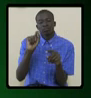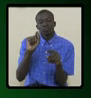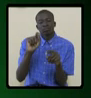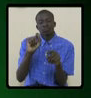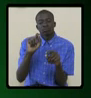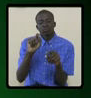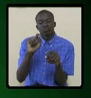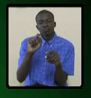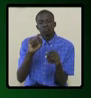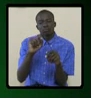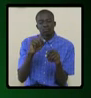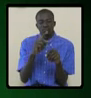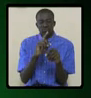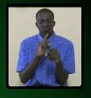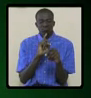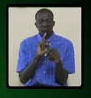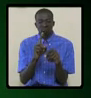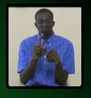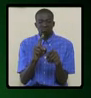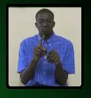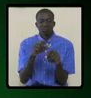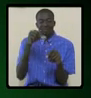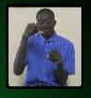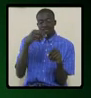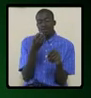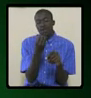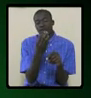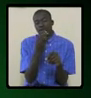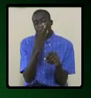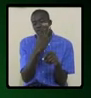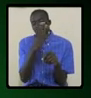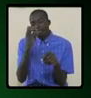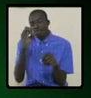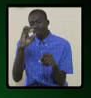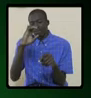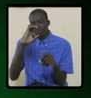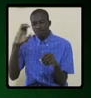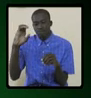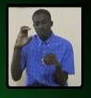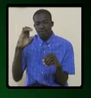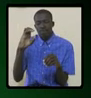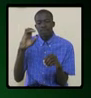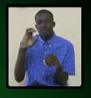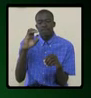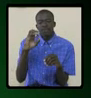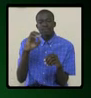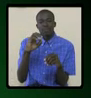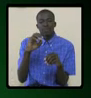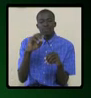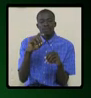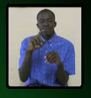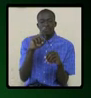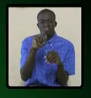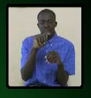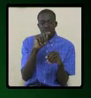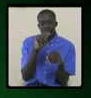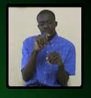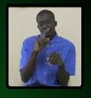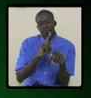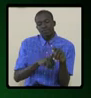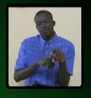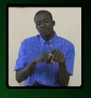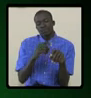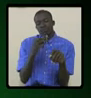T. We said that the value of Q is equal to 400 coulomb and that